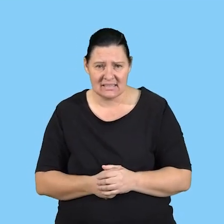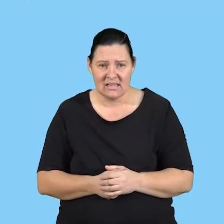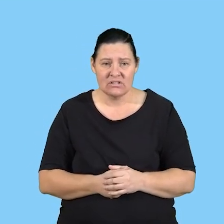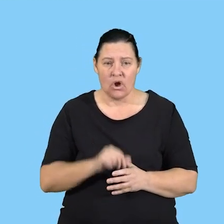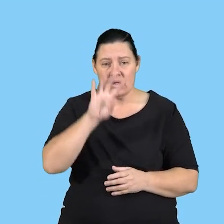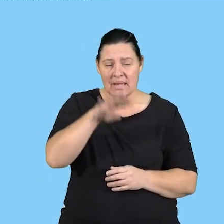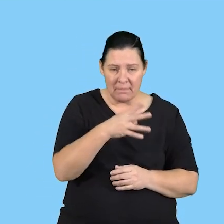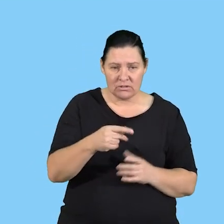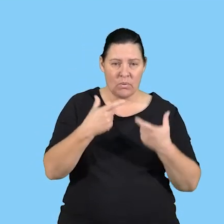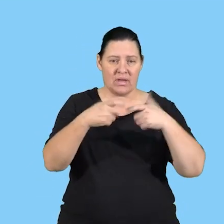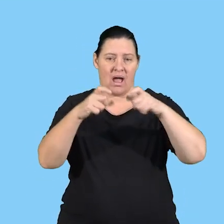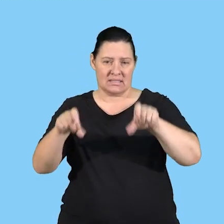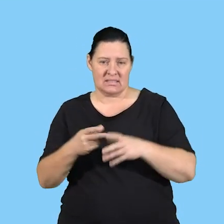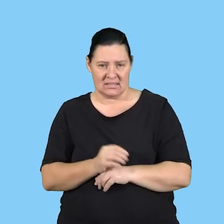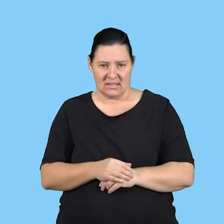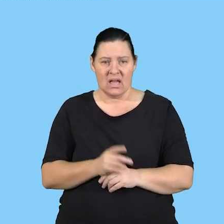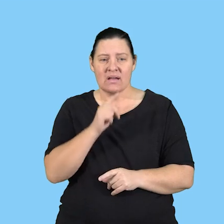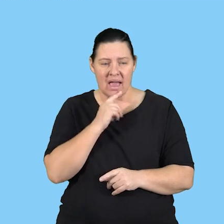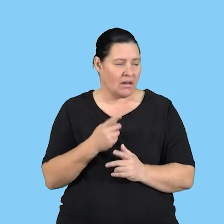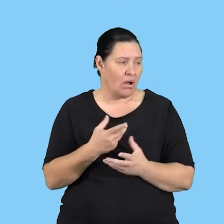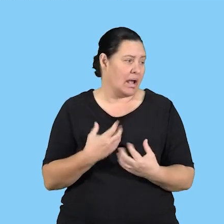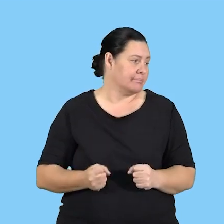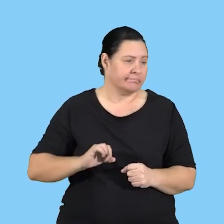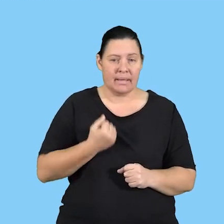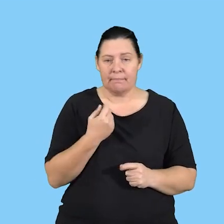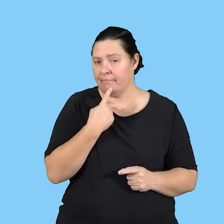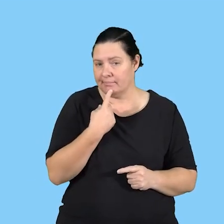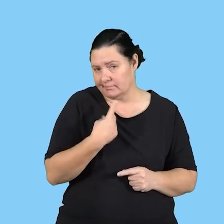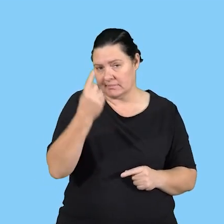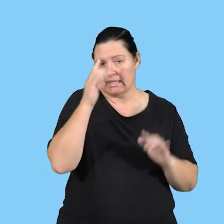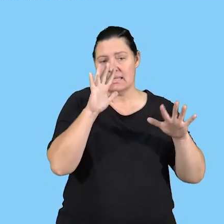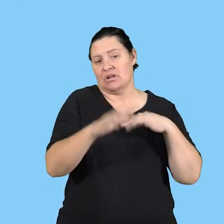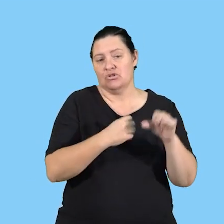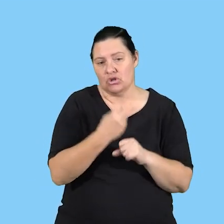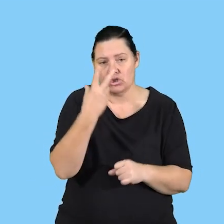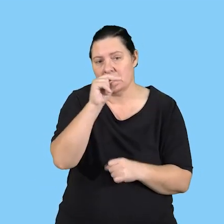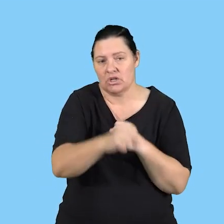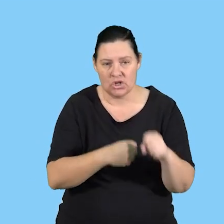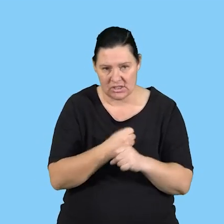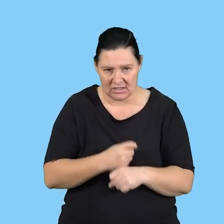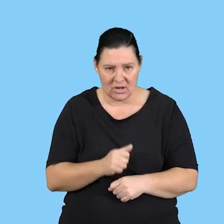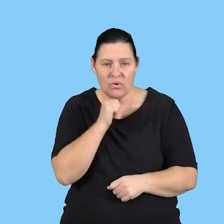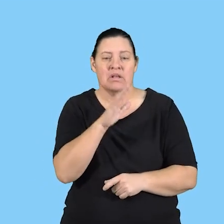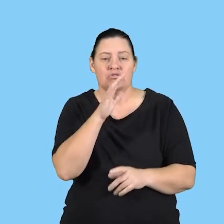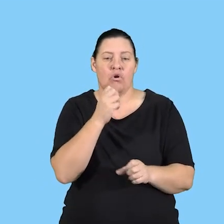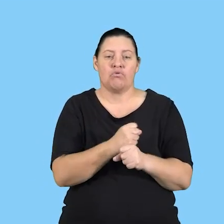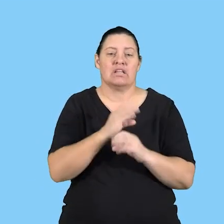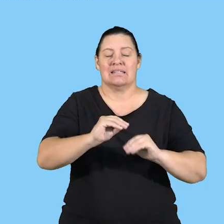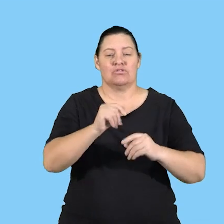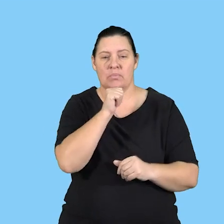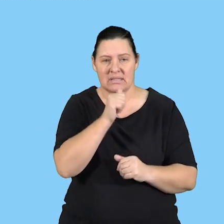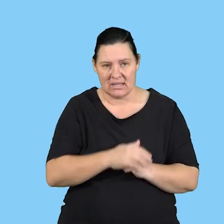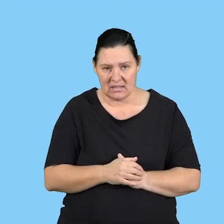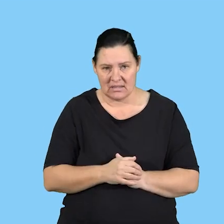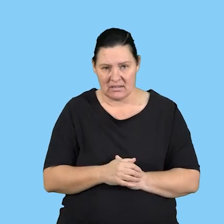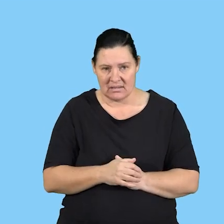have templates with cards in your classroom that can last you for 10 years, for 20 years, no matter what grade you're going to teach, because